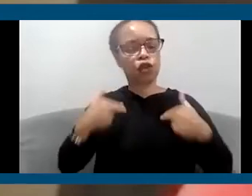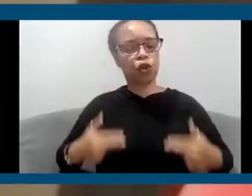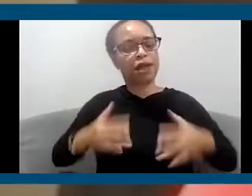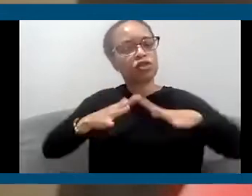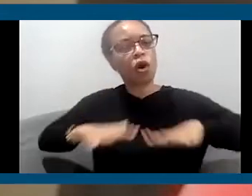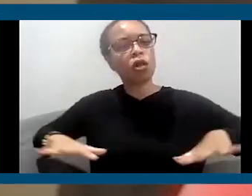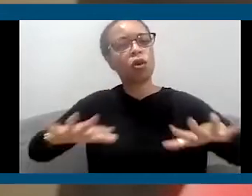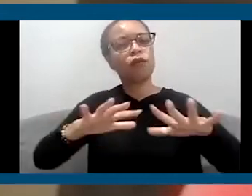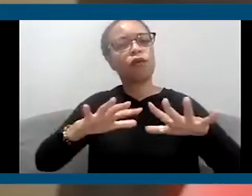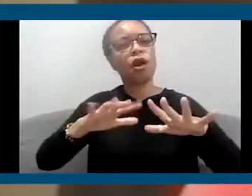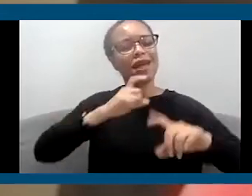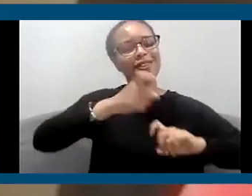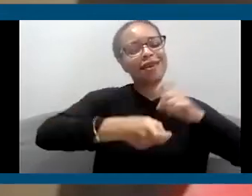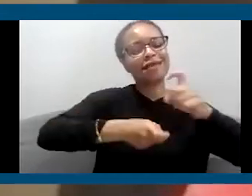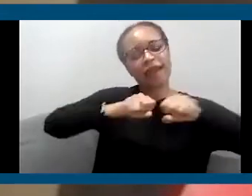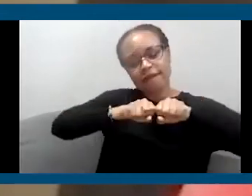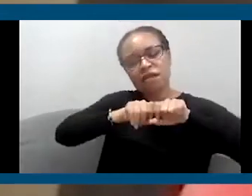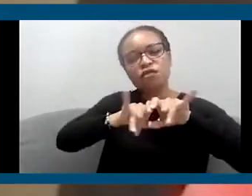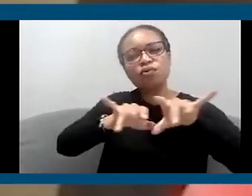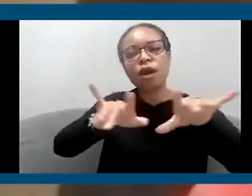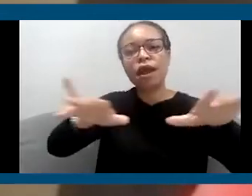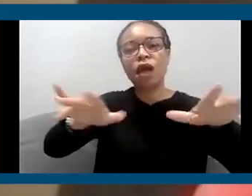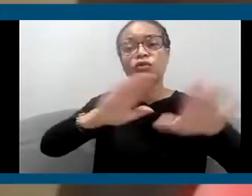these gifts spread among all people.